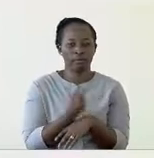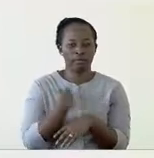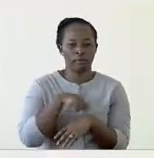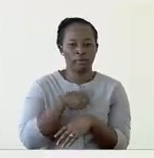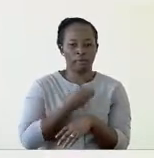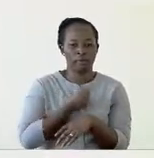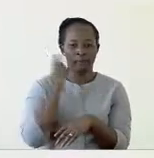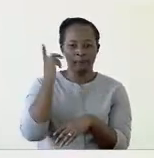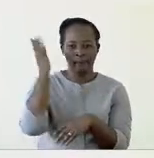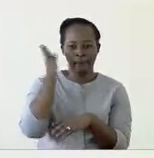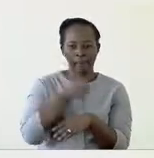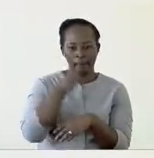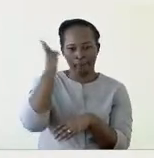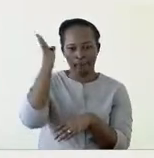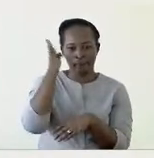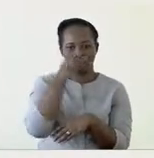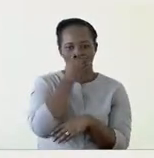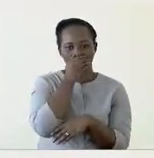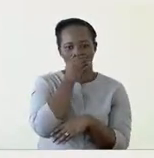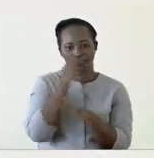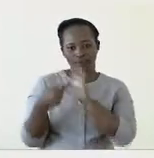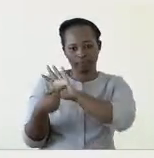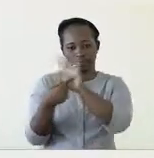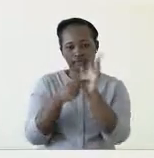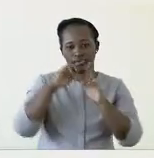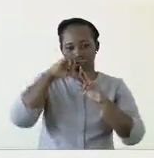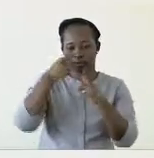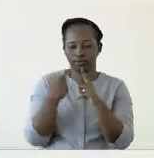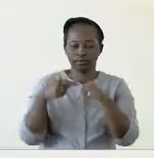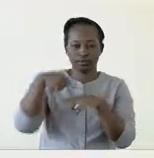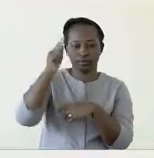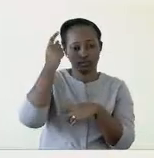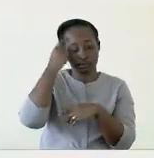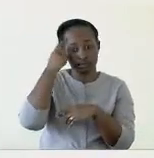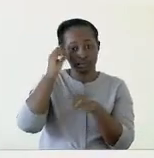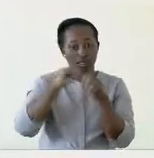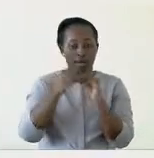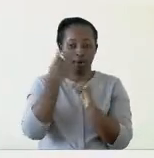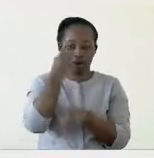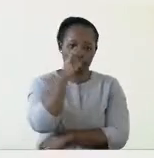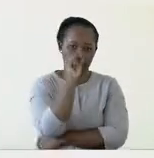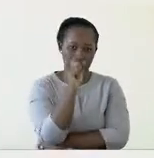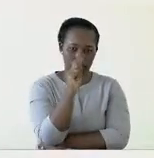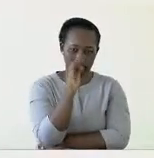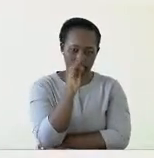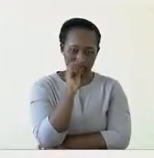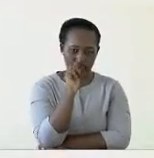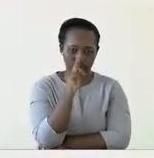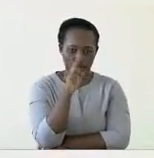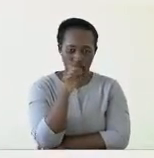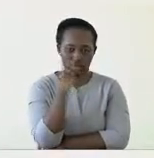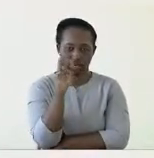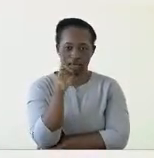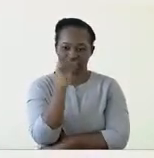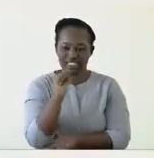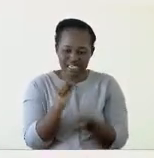that arrow, which is trying to show you the response which is going to be brought. That is, number one, is a stimulus, a change in the